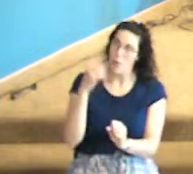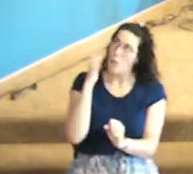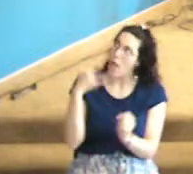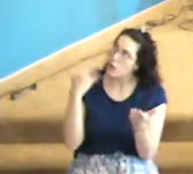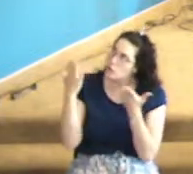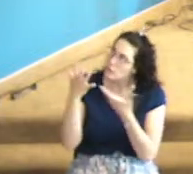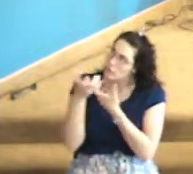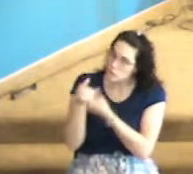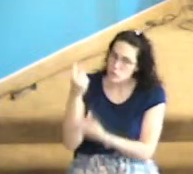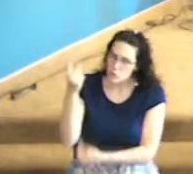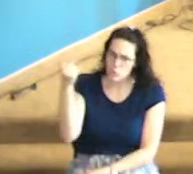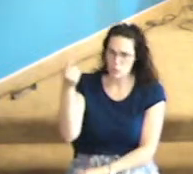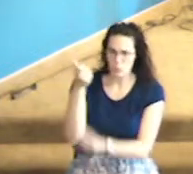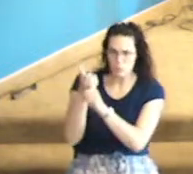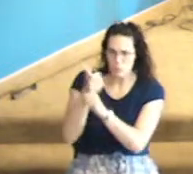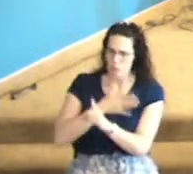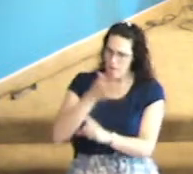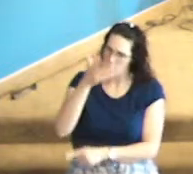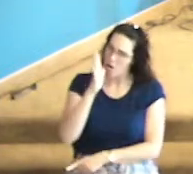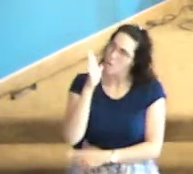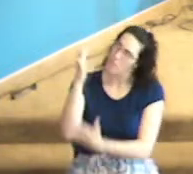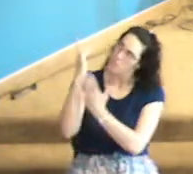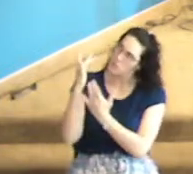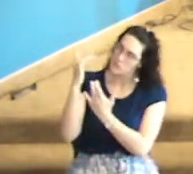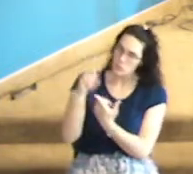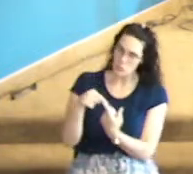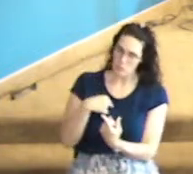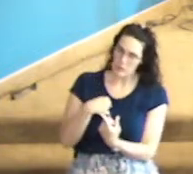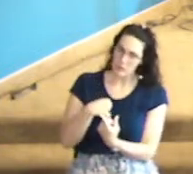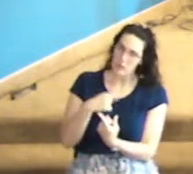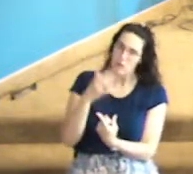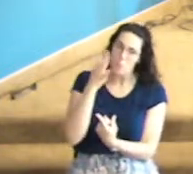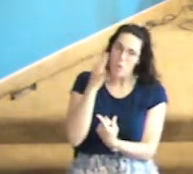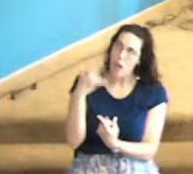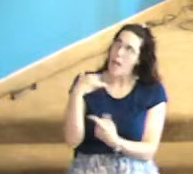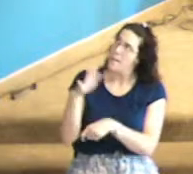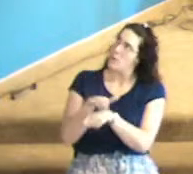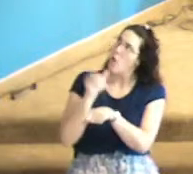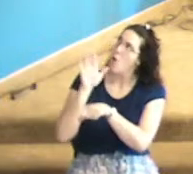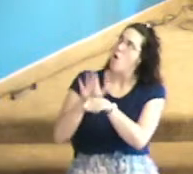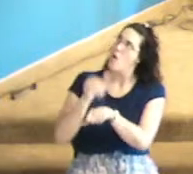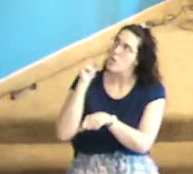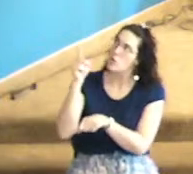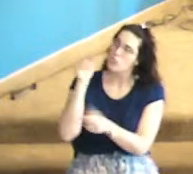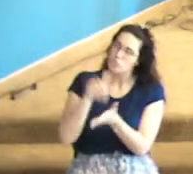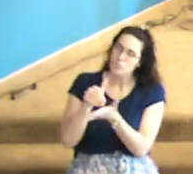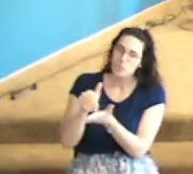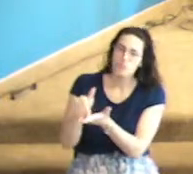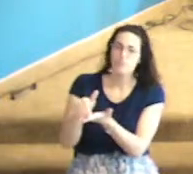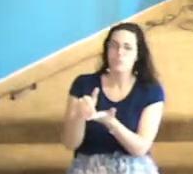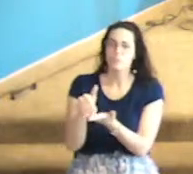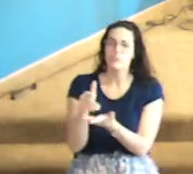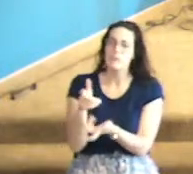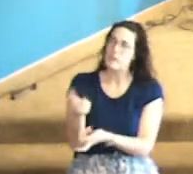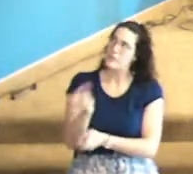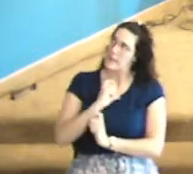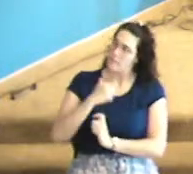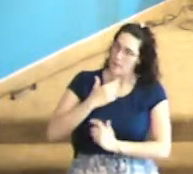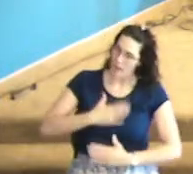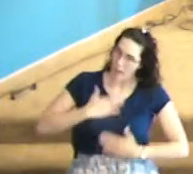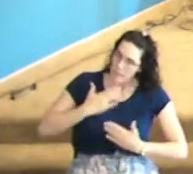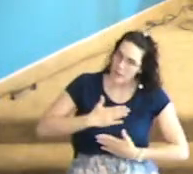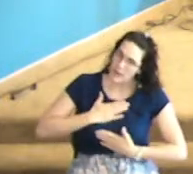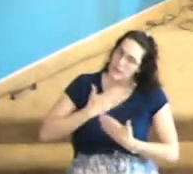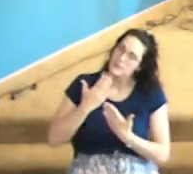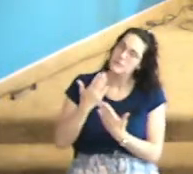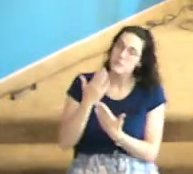trust you. You are my God. Be merciful to me, O Lord, for I am calling on you constantly. Give me happiness, O